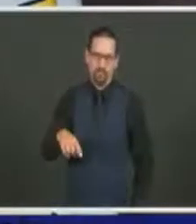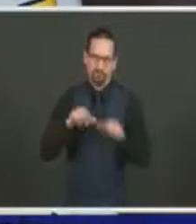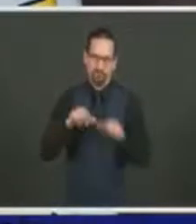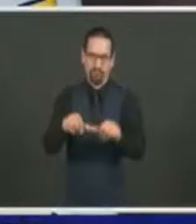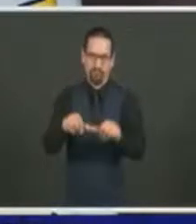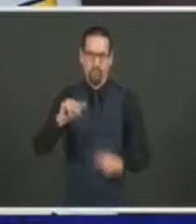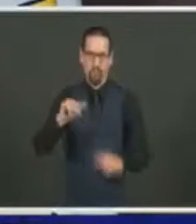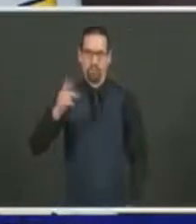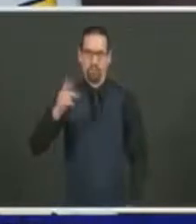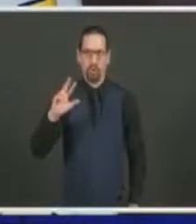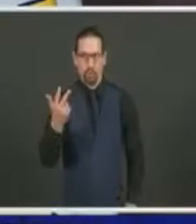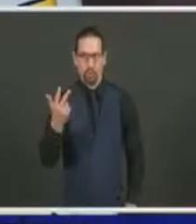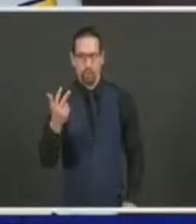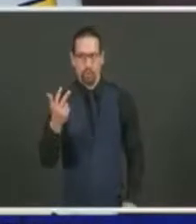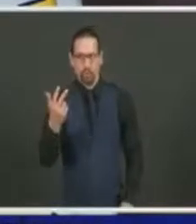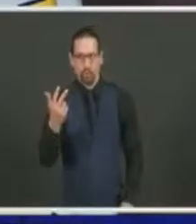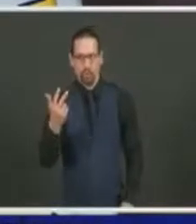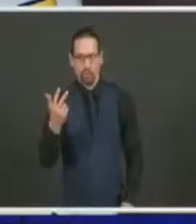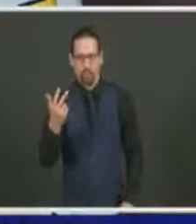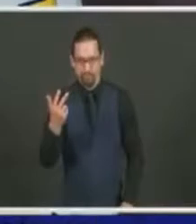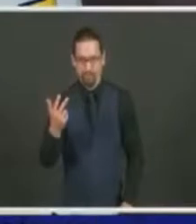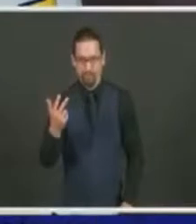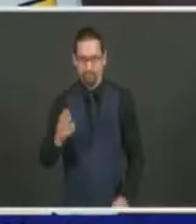coverings until August 3rd.